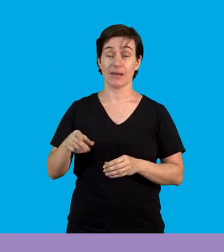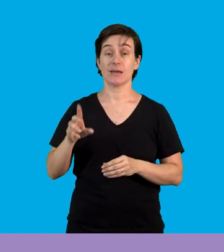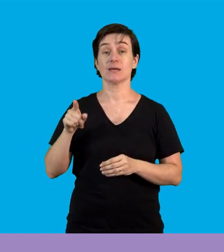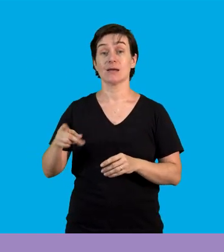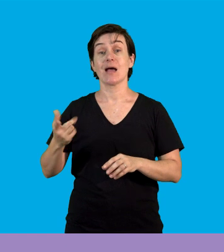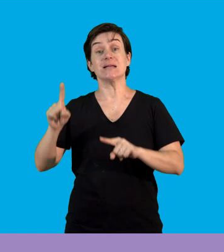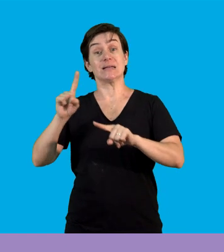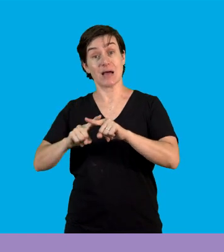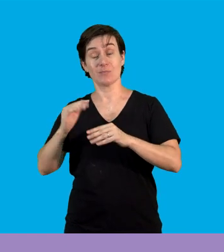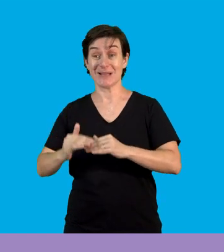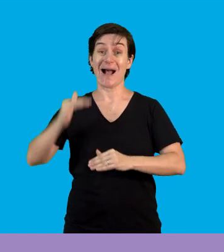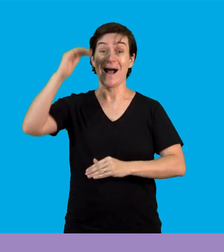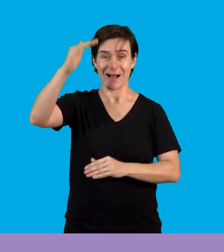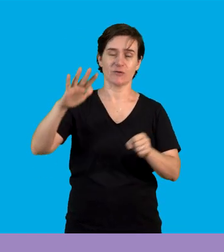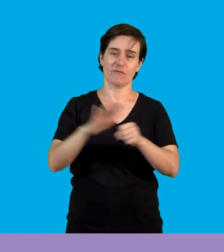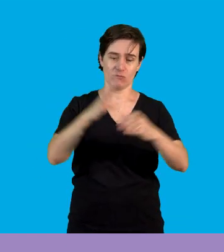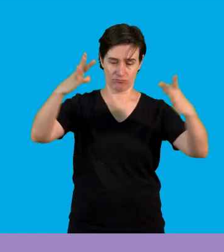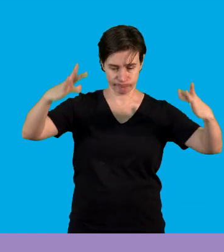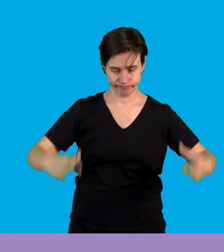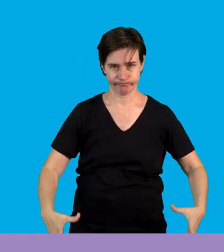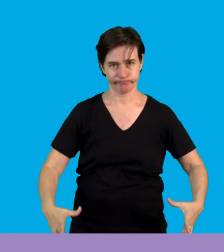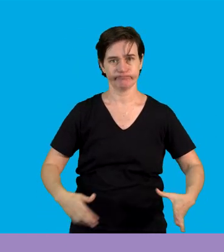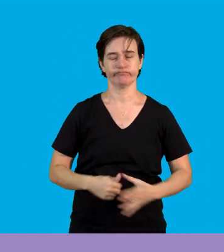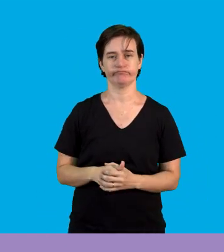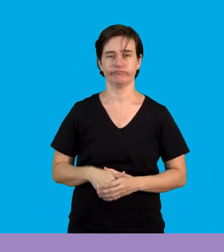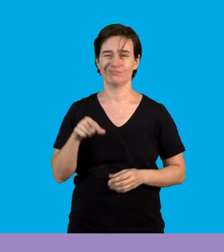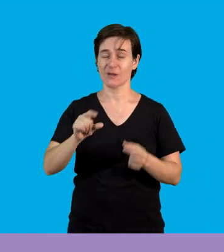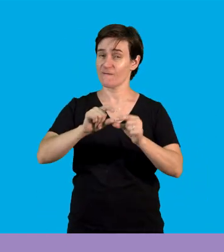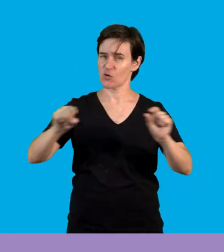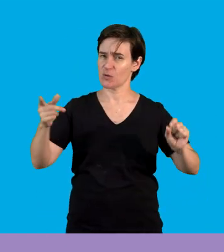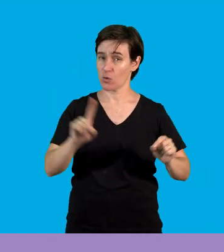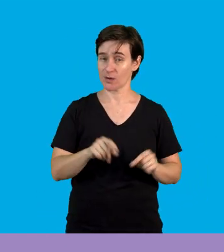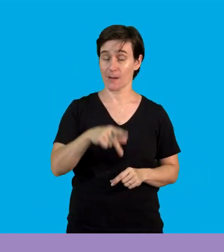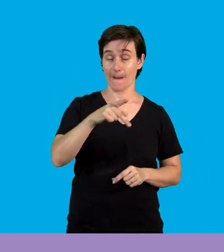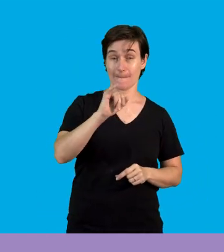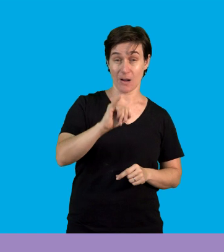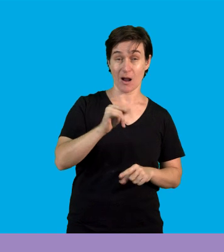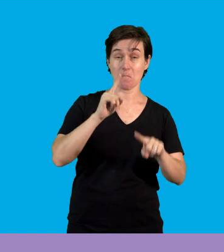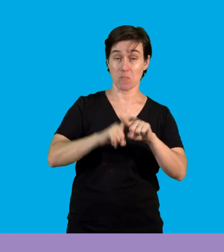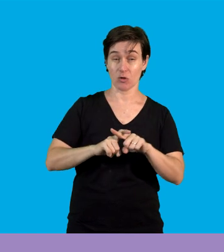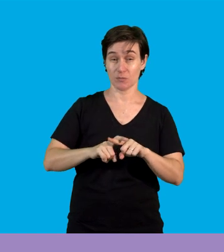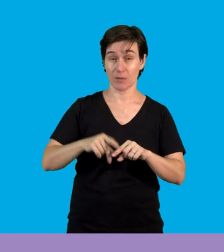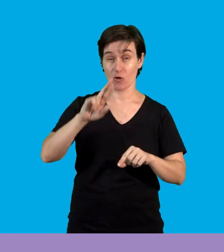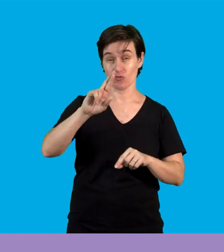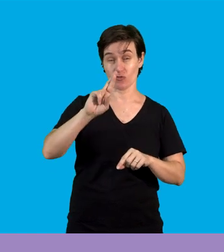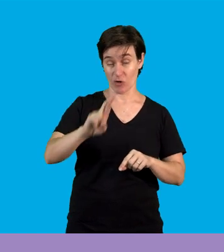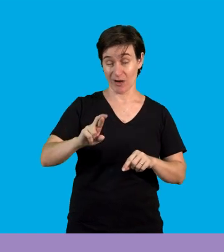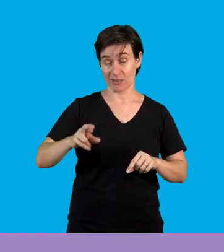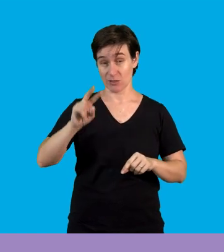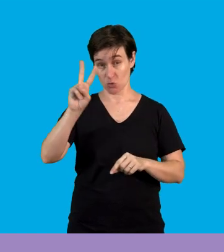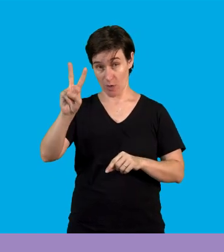height of the cylinder, so we're going to multiply that by h, which means that the formula there is pi multiplied by the radius